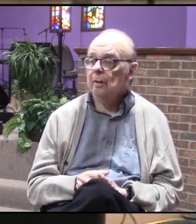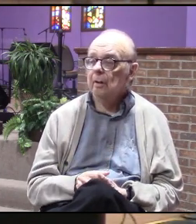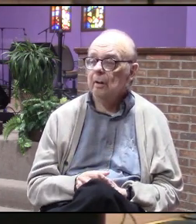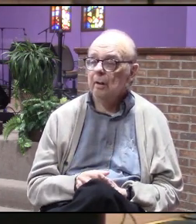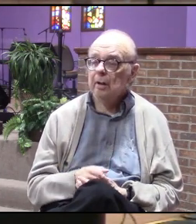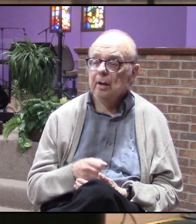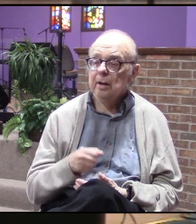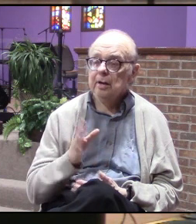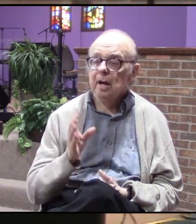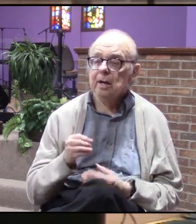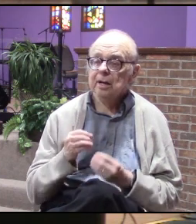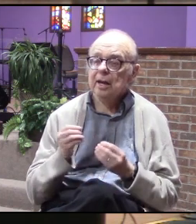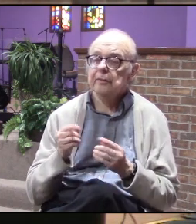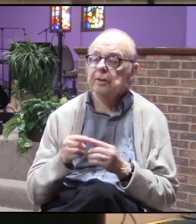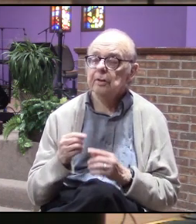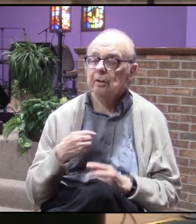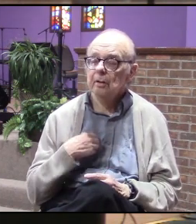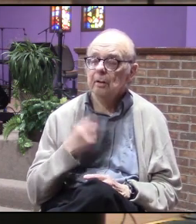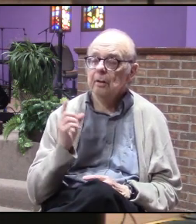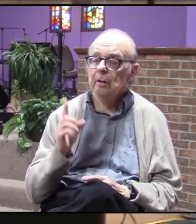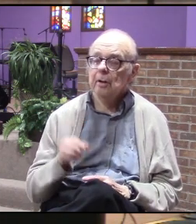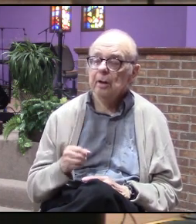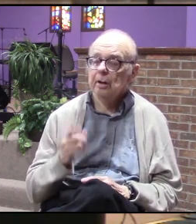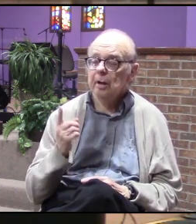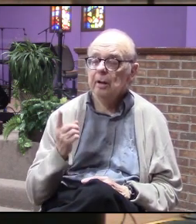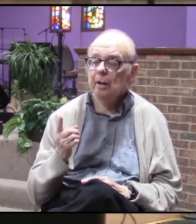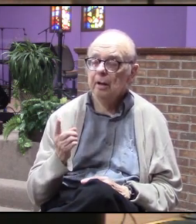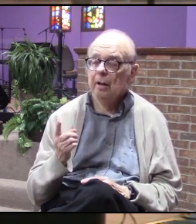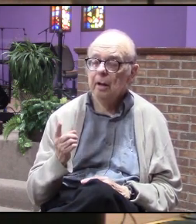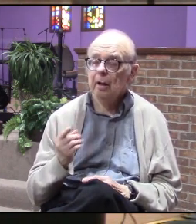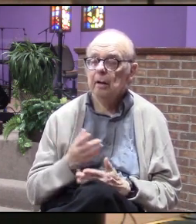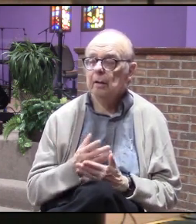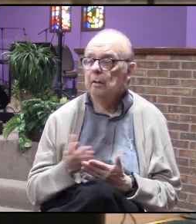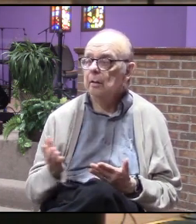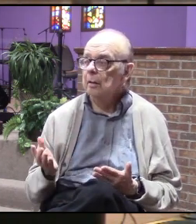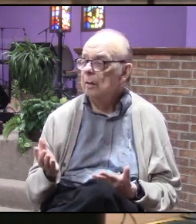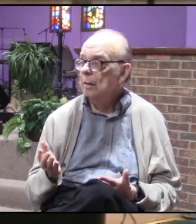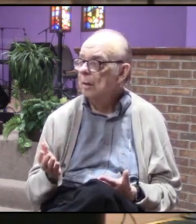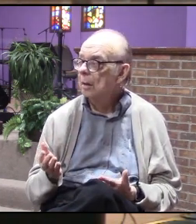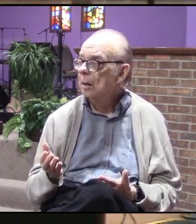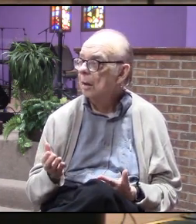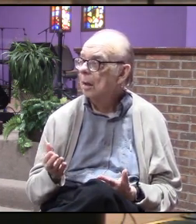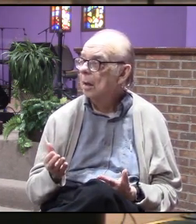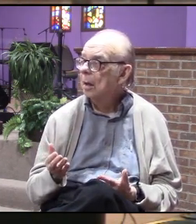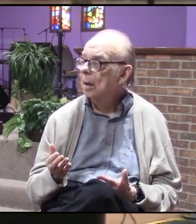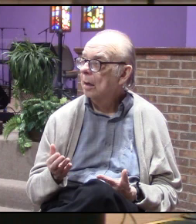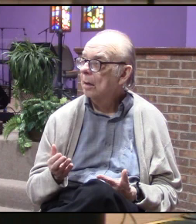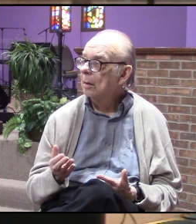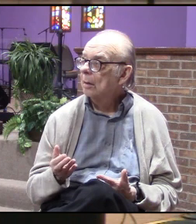He gave it to me. And we need to understand these things.